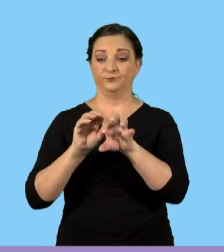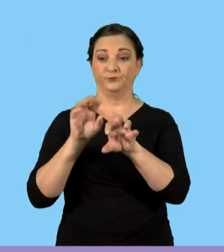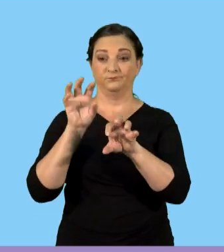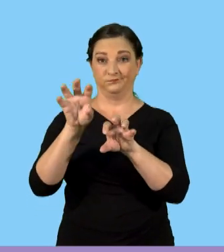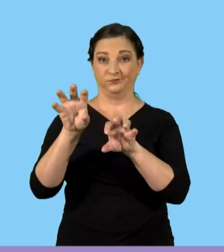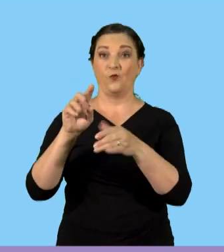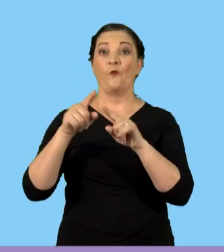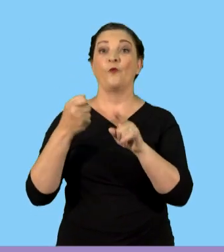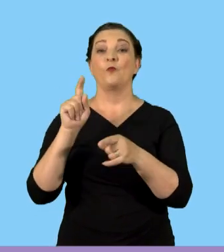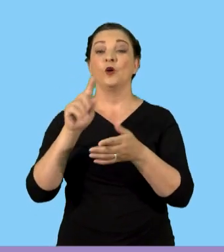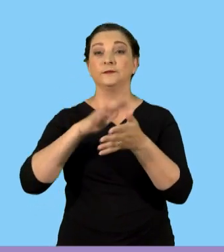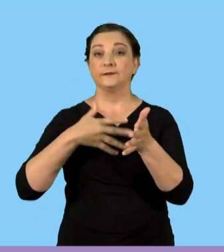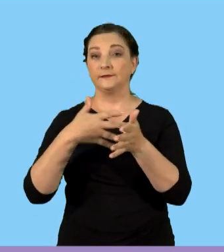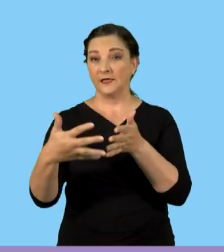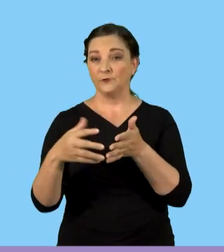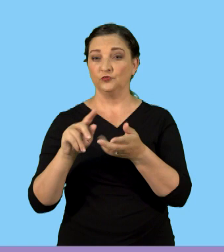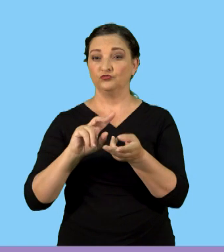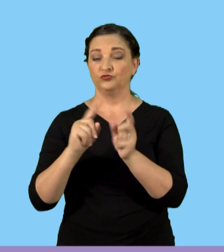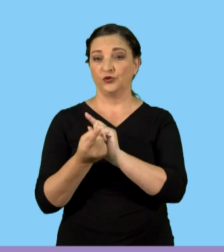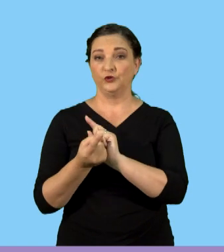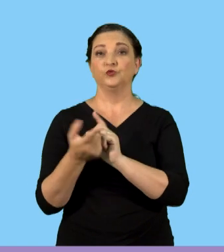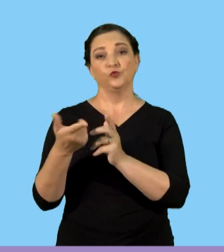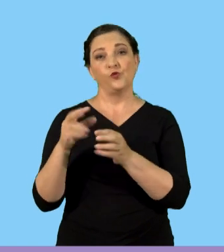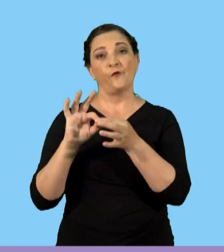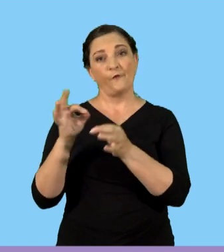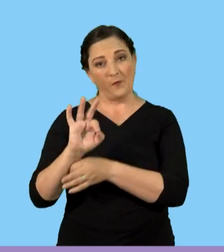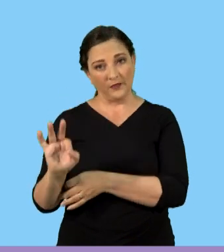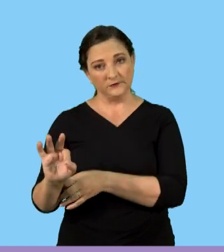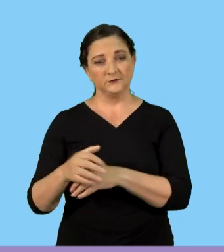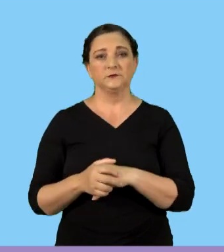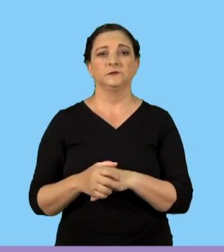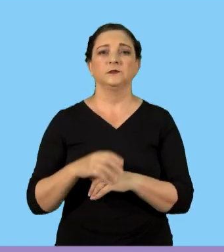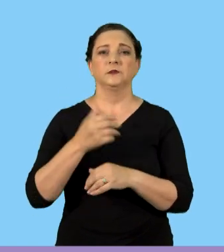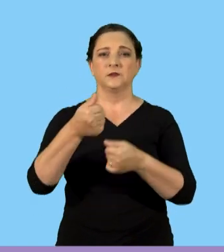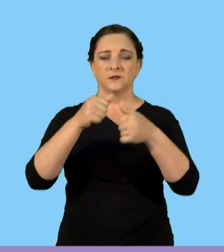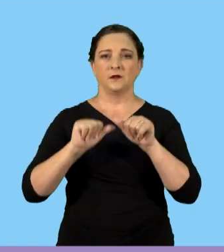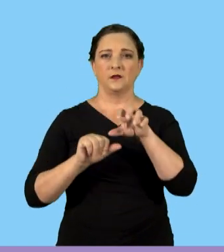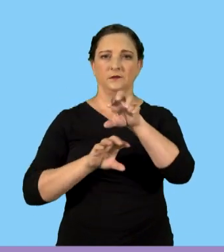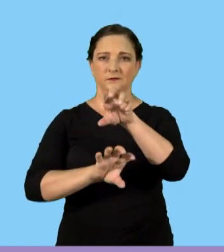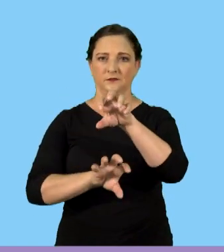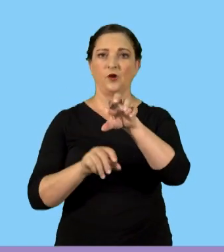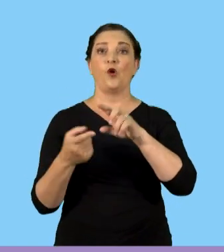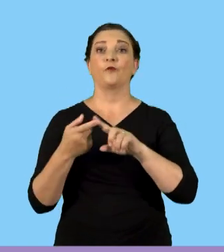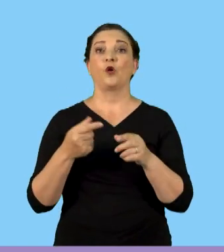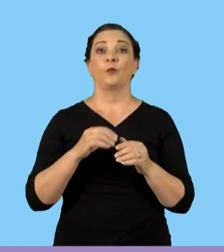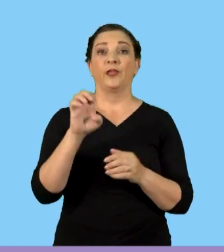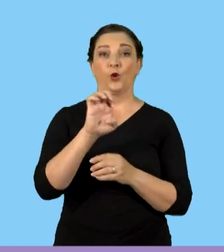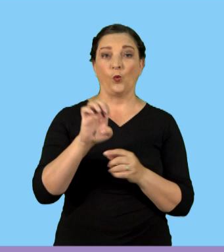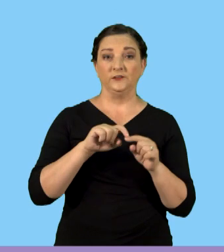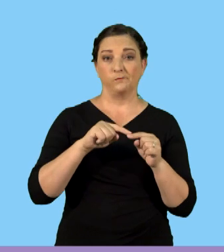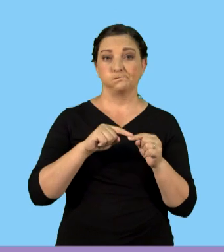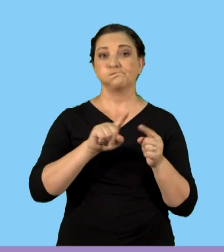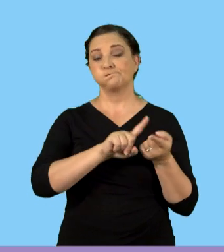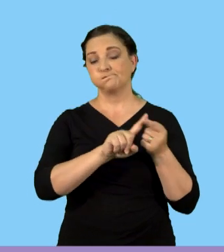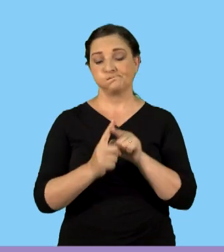a table representation or presentation to formulas. And then lastly, we are going to be looking at from